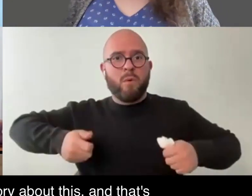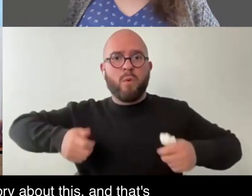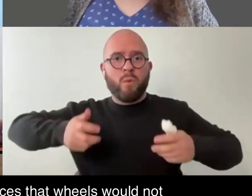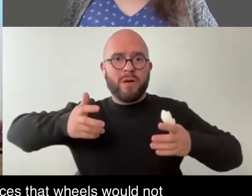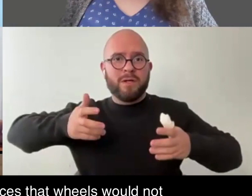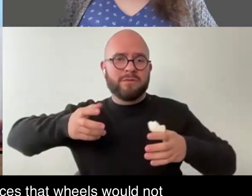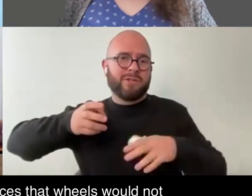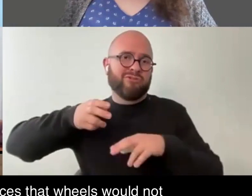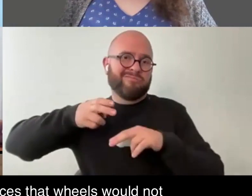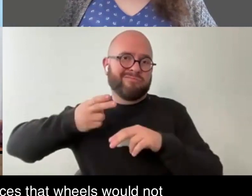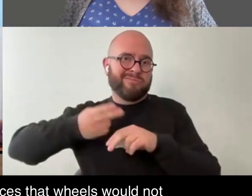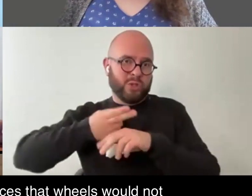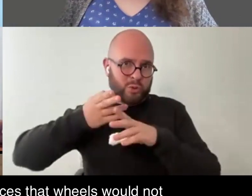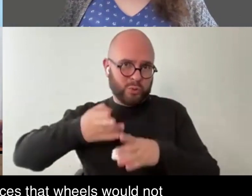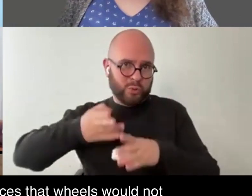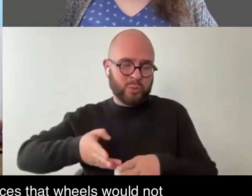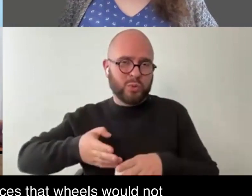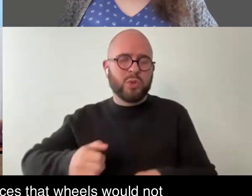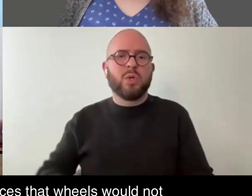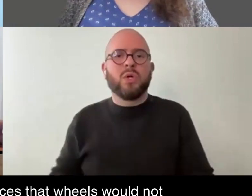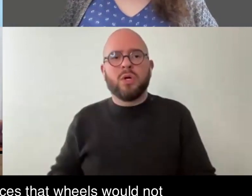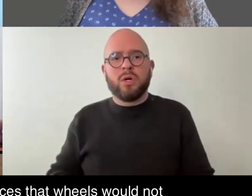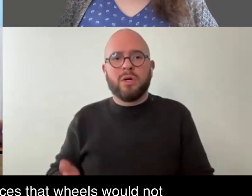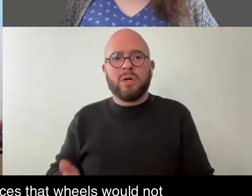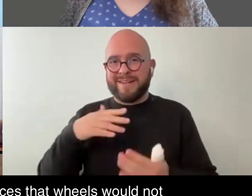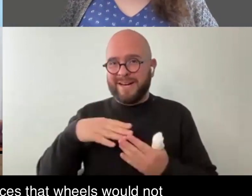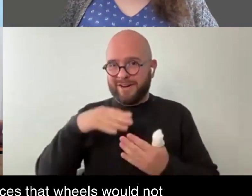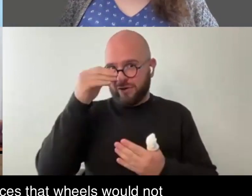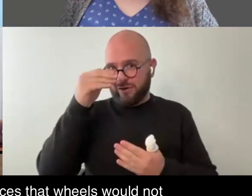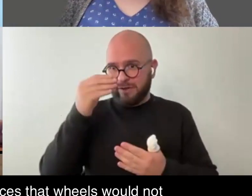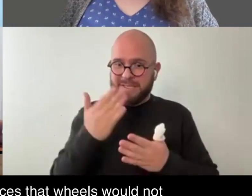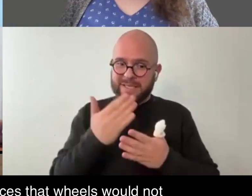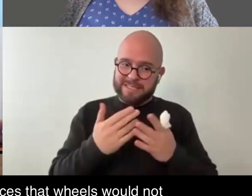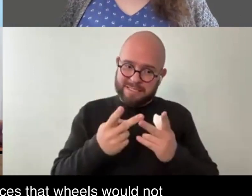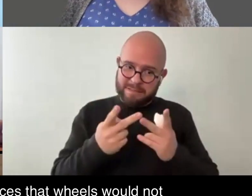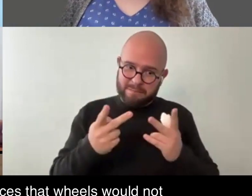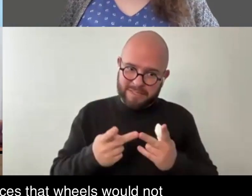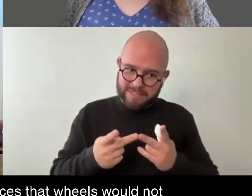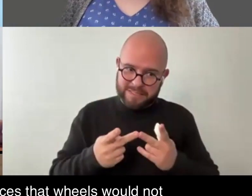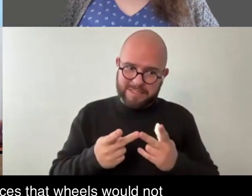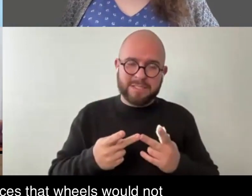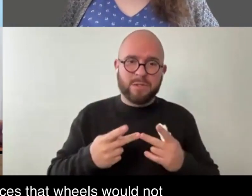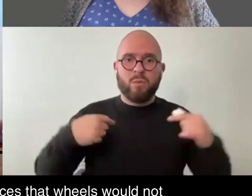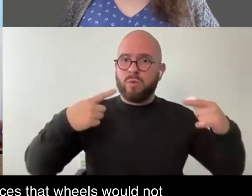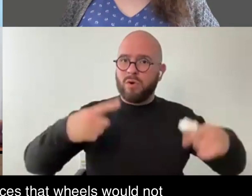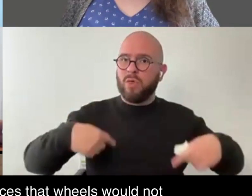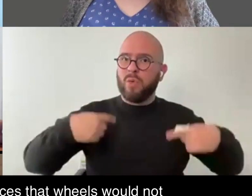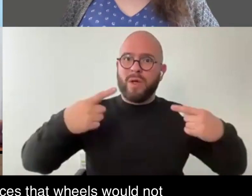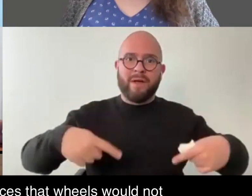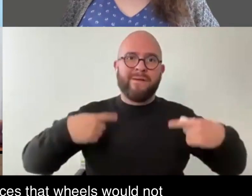learn that there were some places that wheels would not take me.